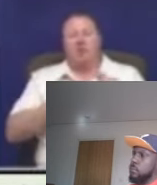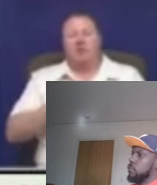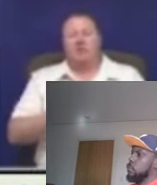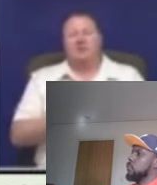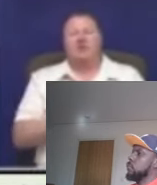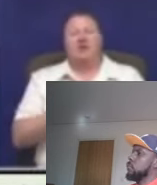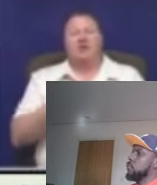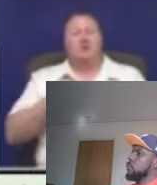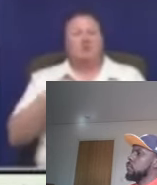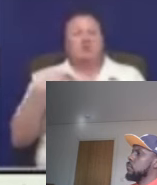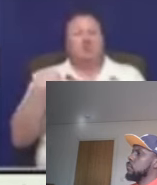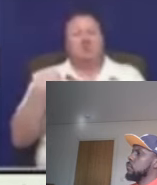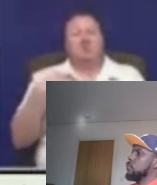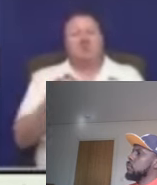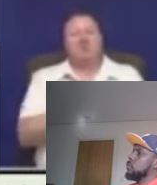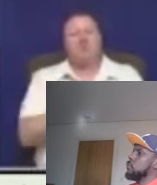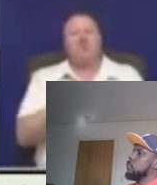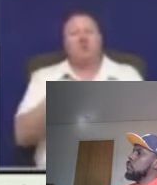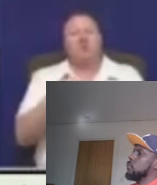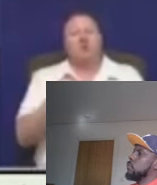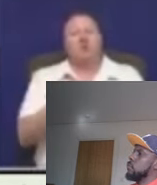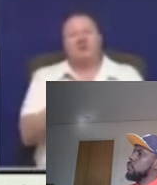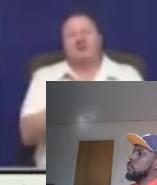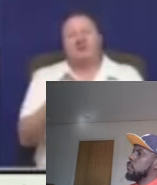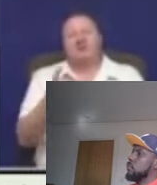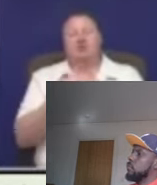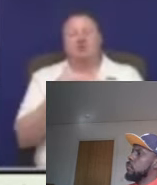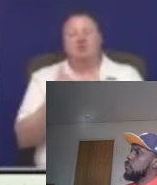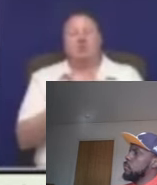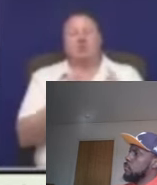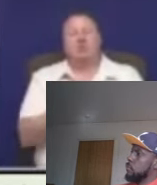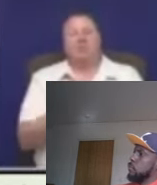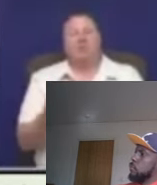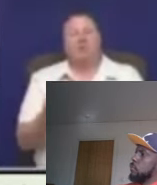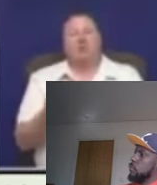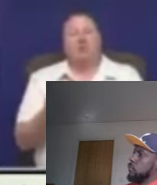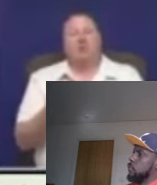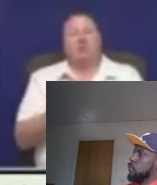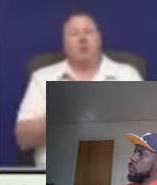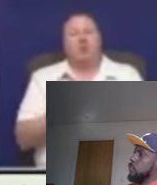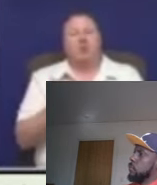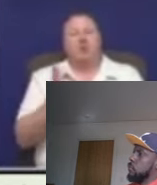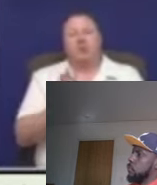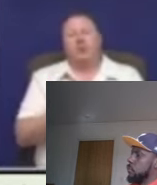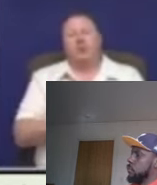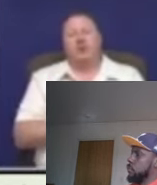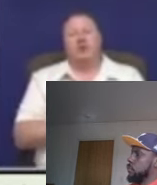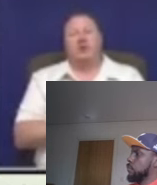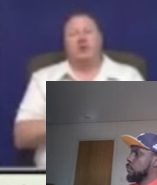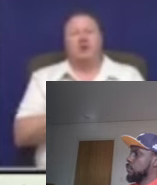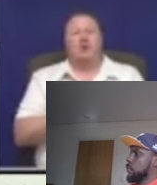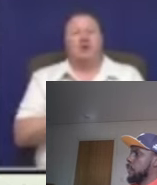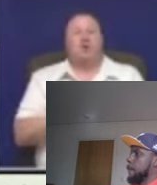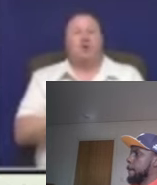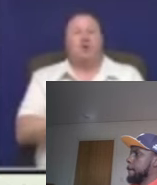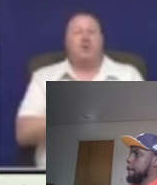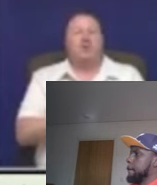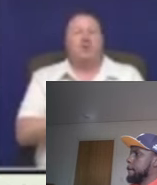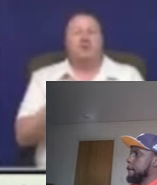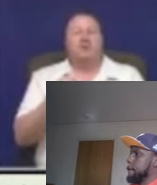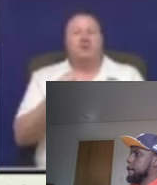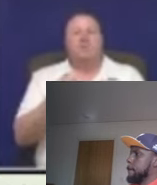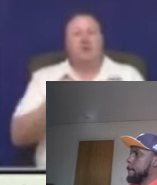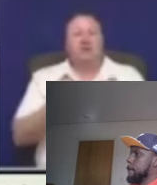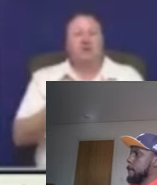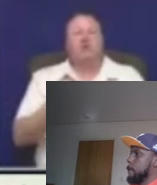accountability and ensuring that every project undertaken by this department fulfills its purpose. This commitment is not only to the buildings and structures we